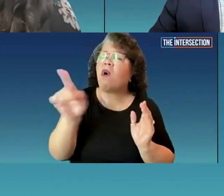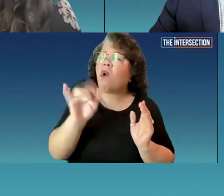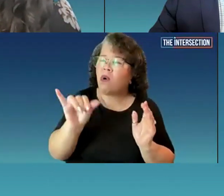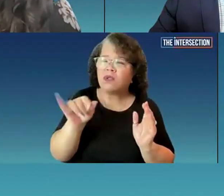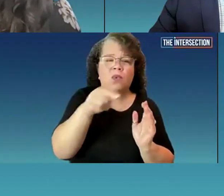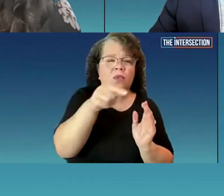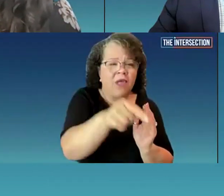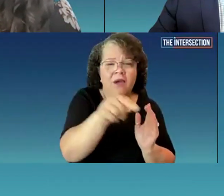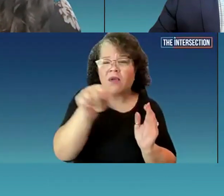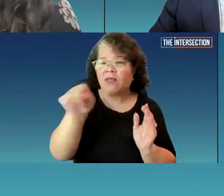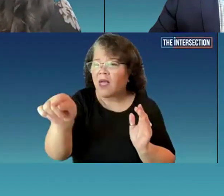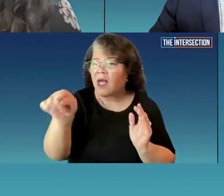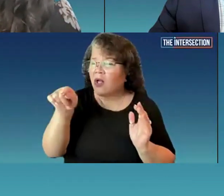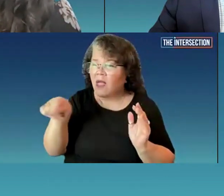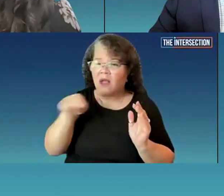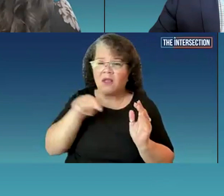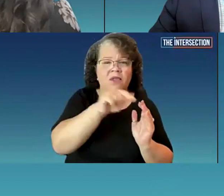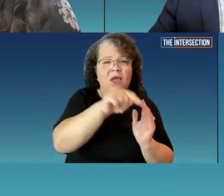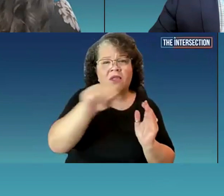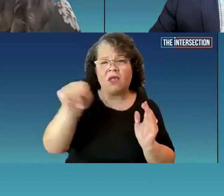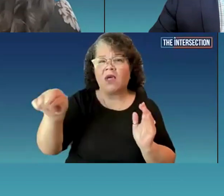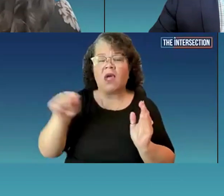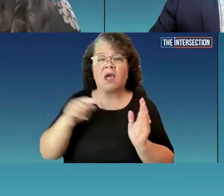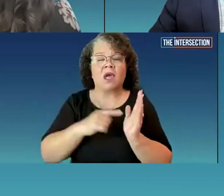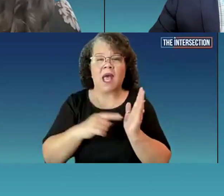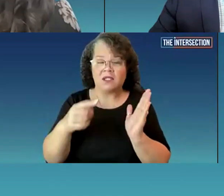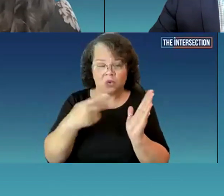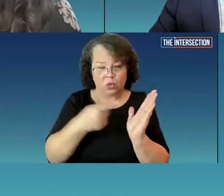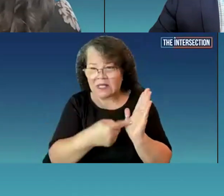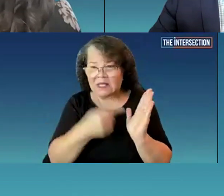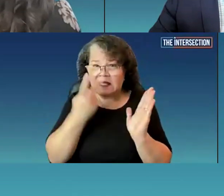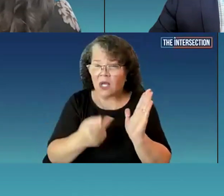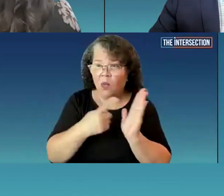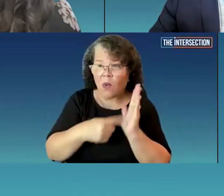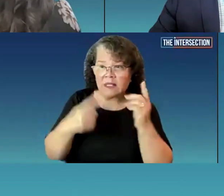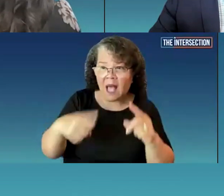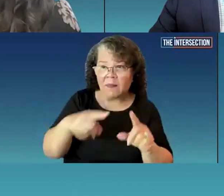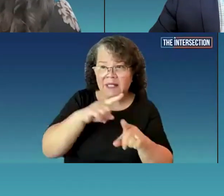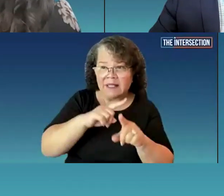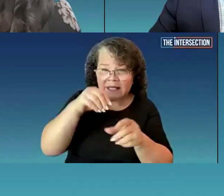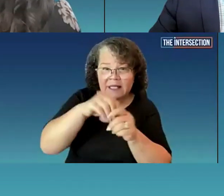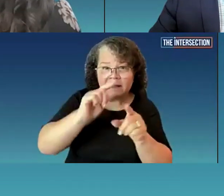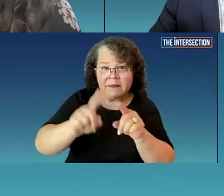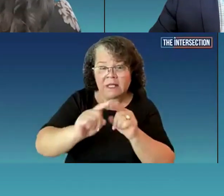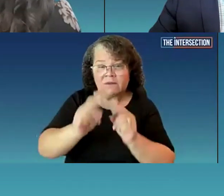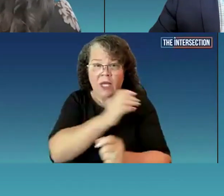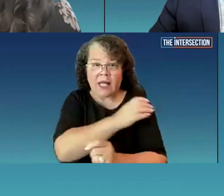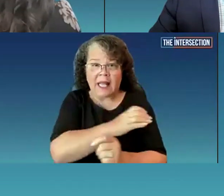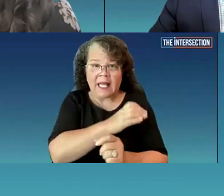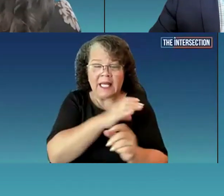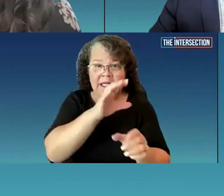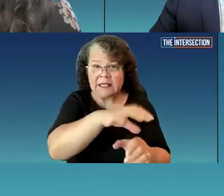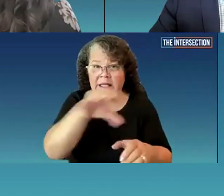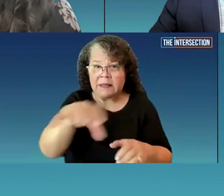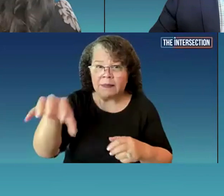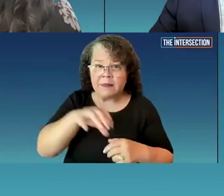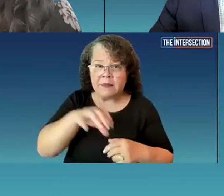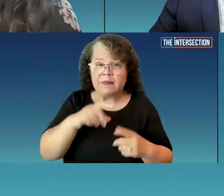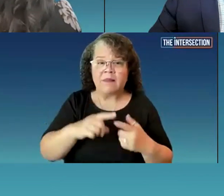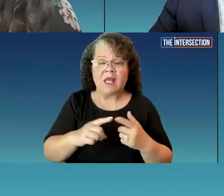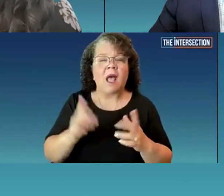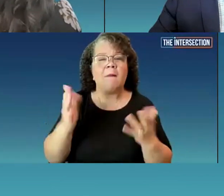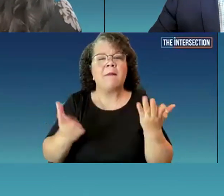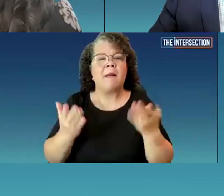to see that data and see what was happening in those clinics and being able to break it out in ways that maybe hadn't been the